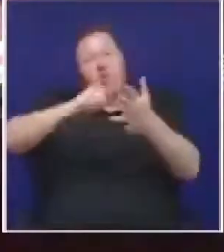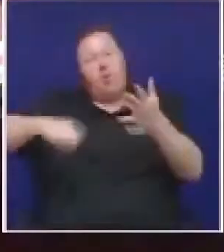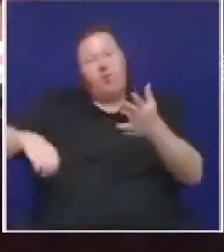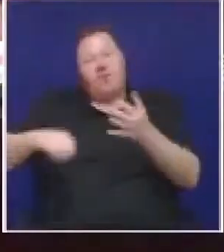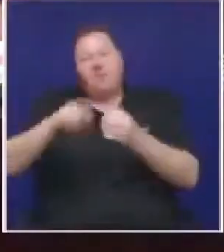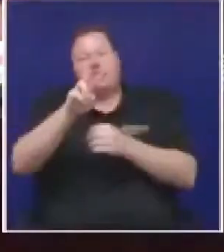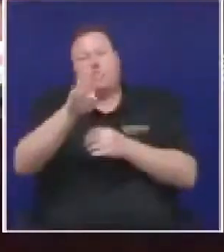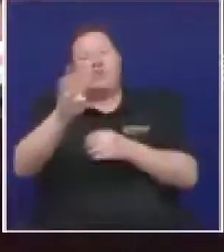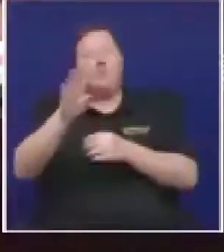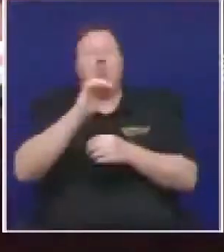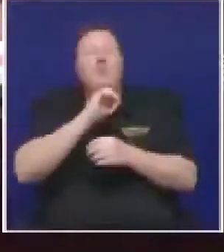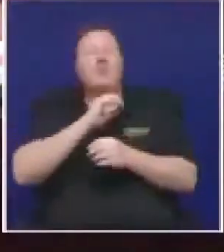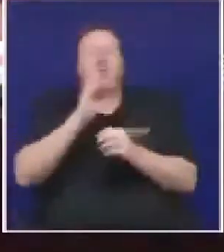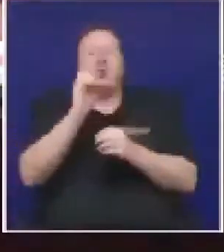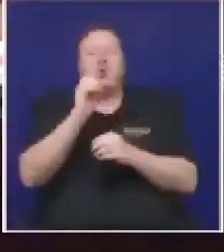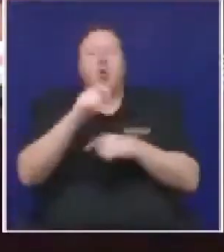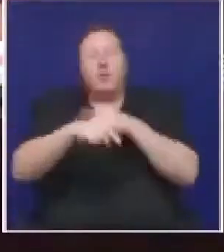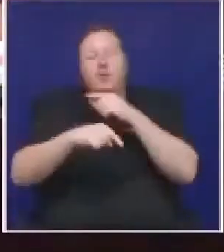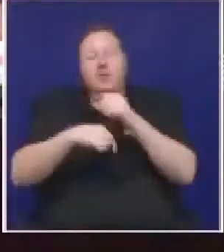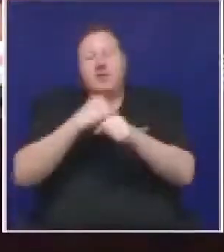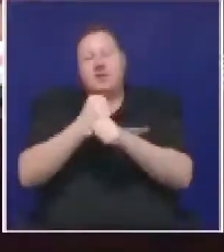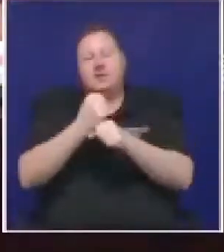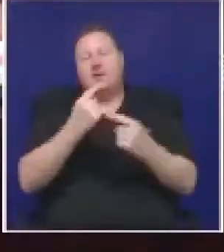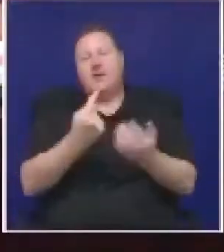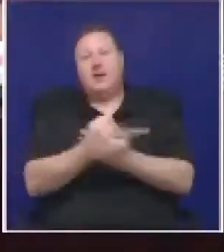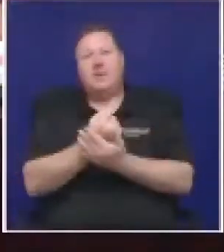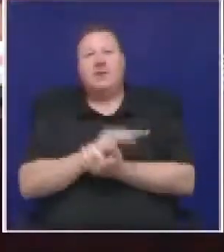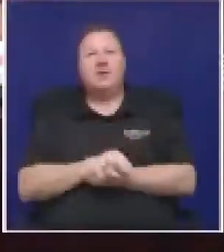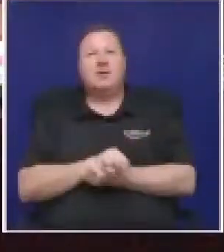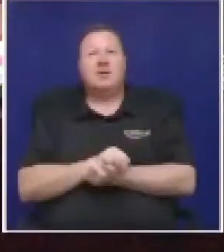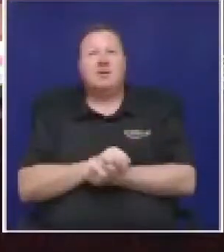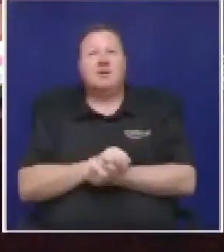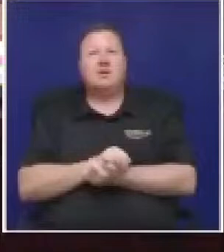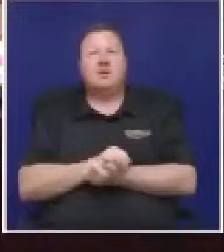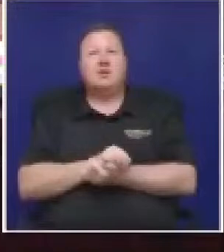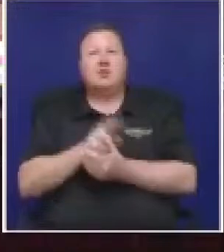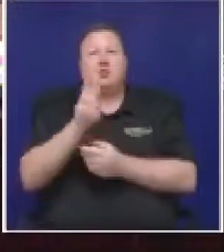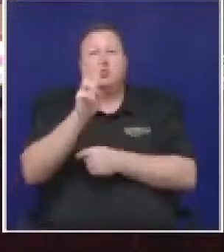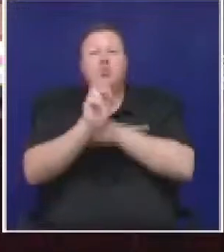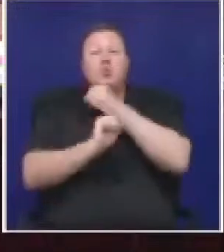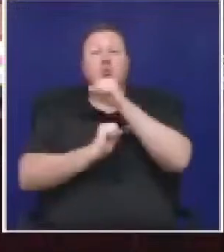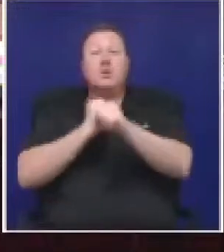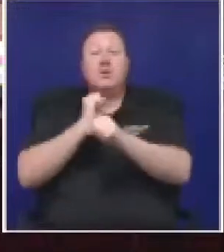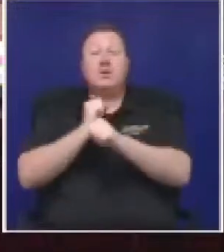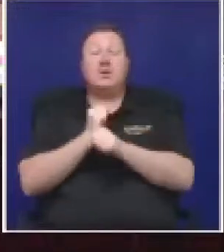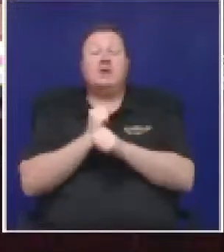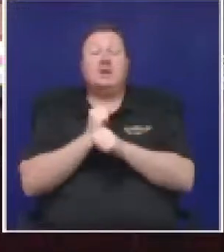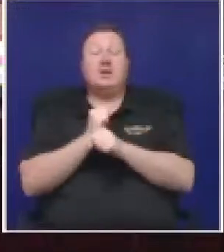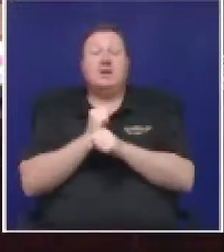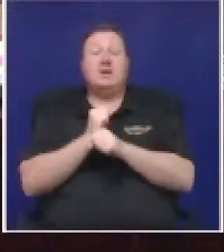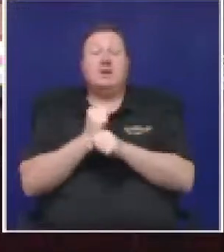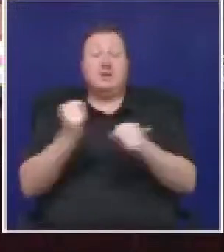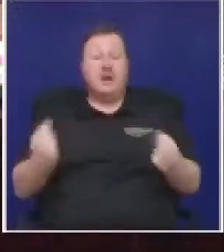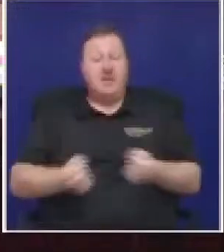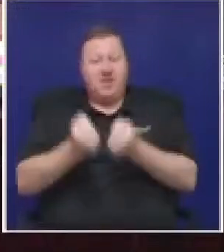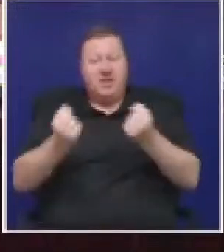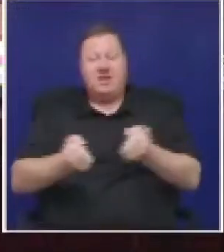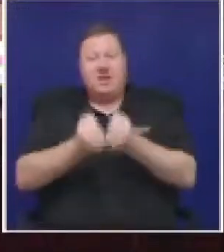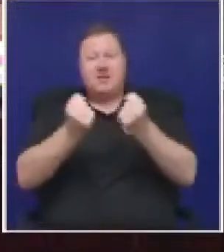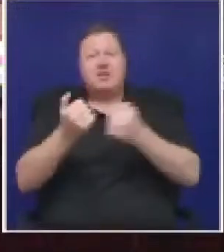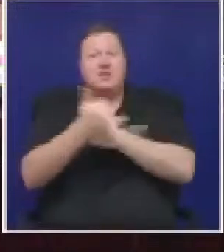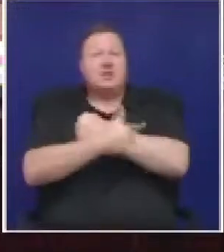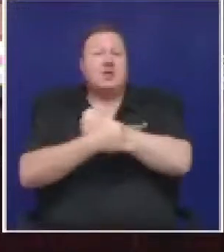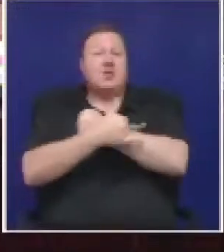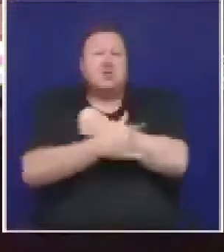of October this year. This follows over 2 years of intensive efforts by the